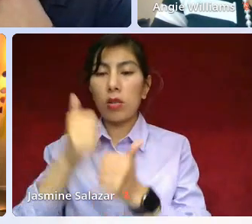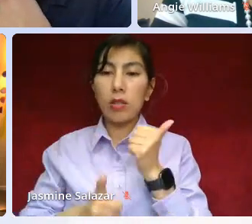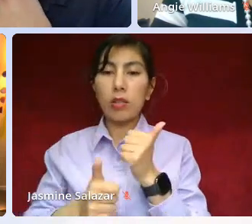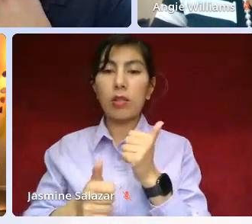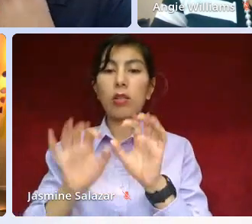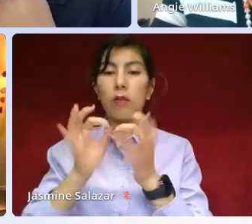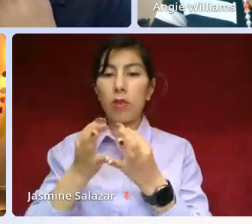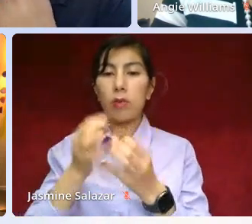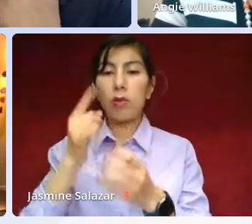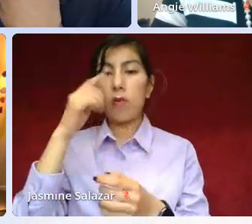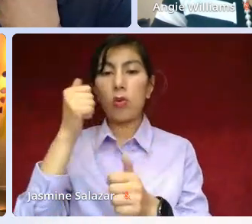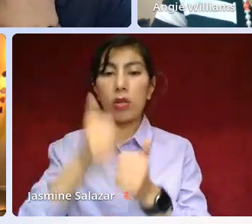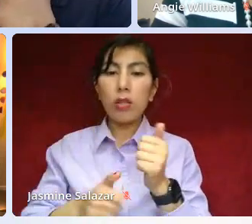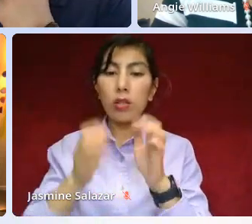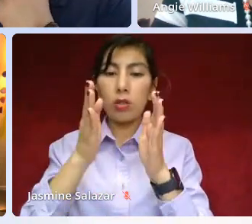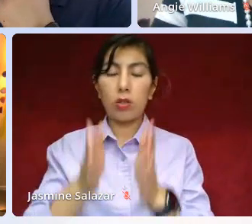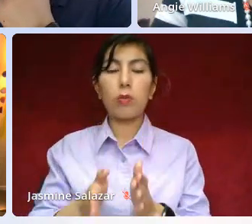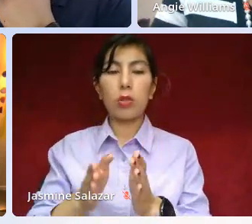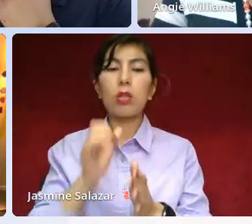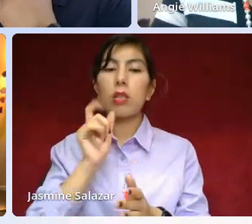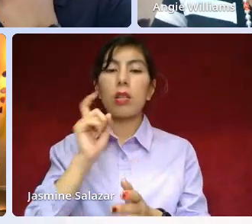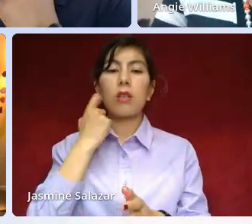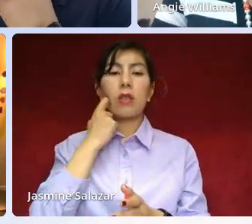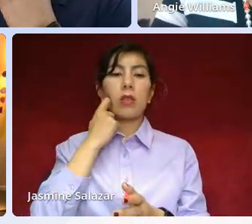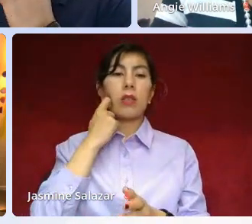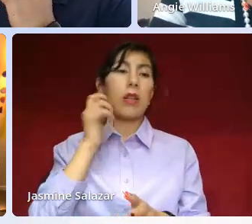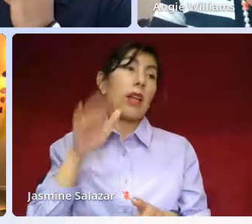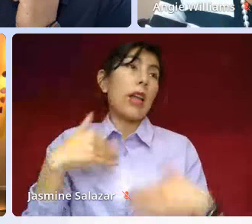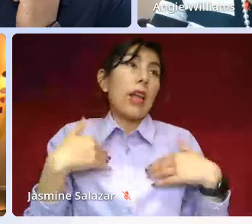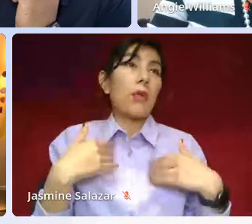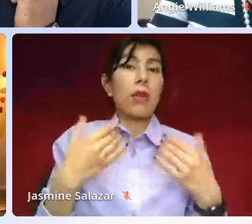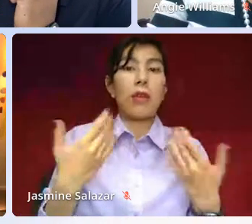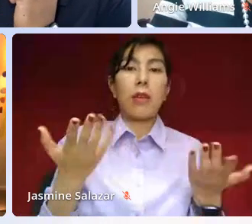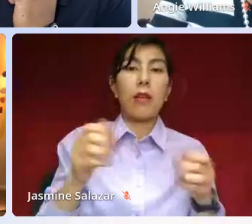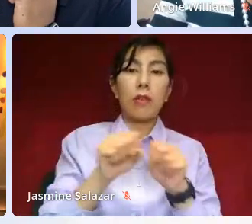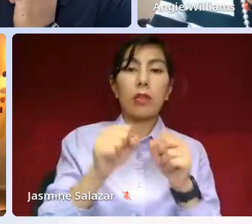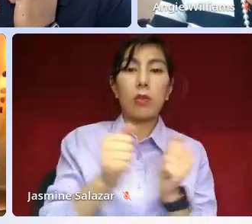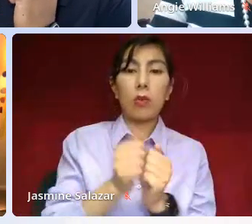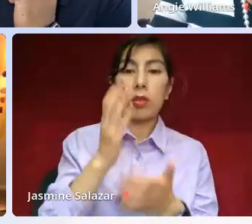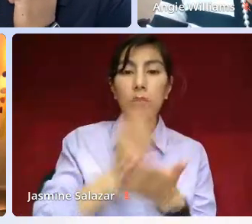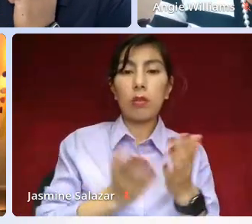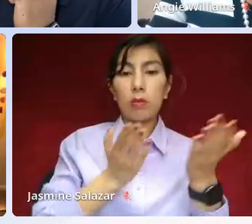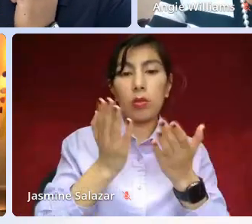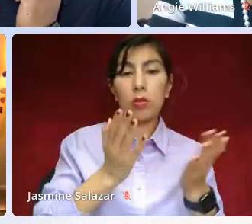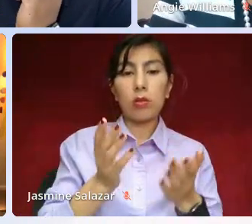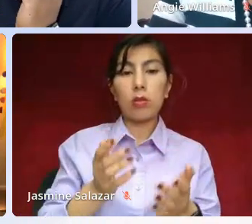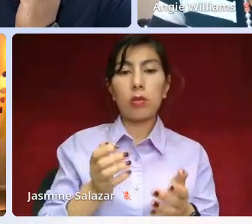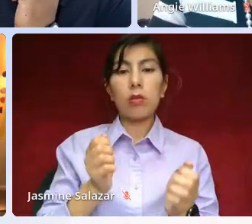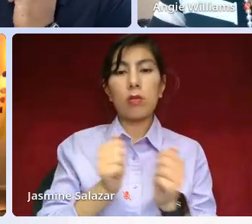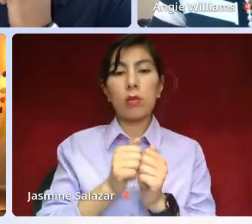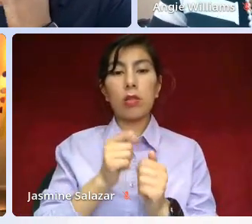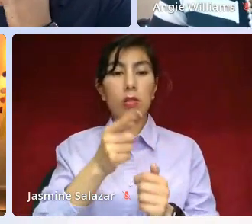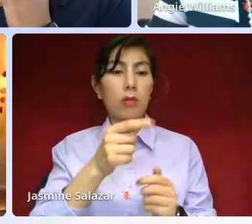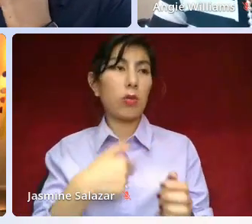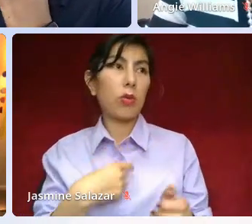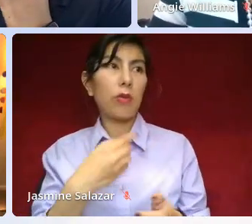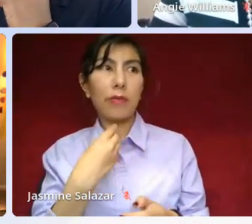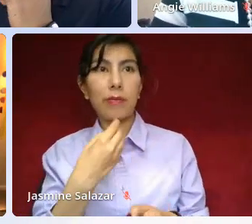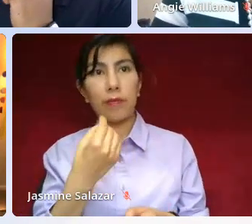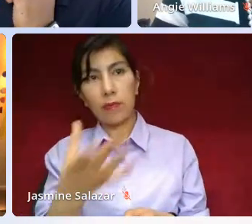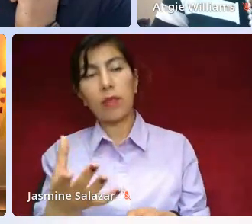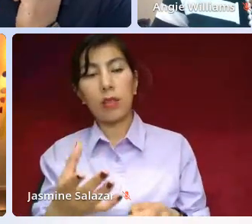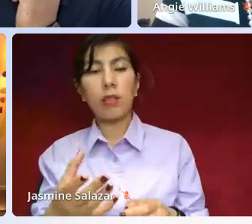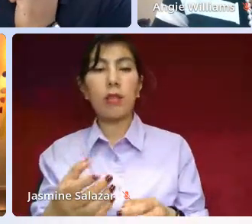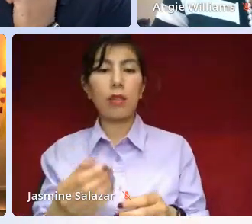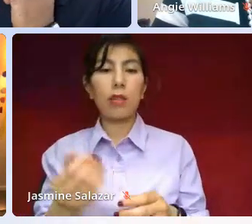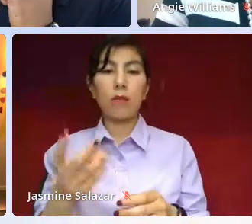family, for each person, not just, hey, we got a system with some services, which I think, Raquel, is what you've alluded to a couple of times, of good